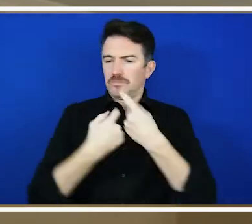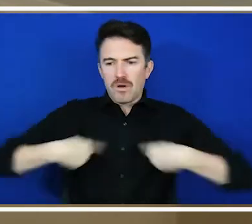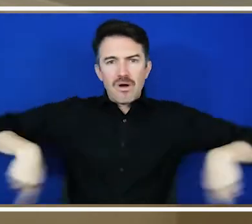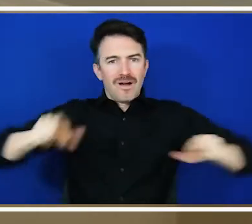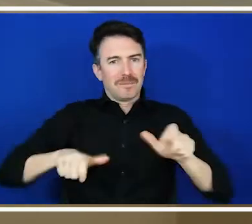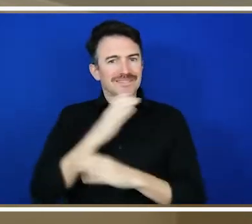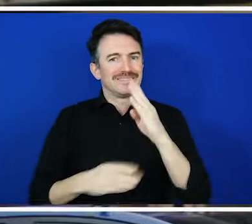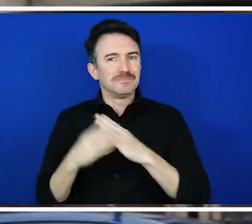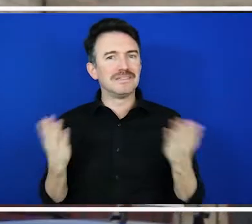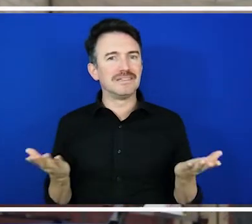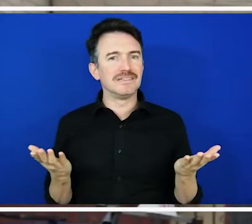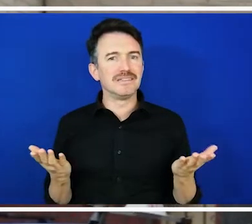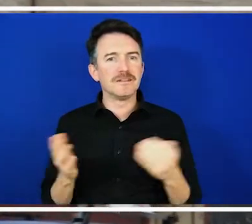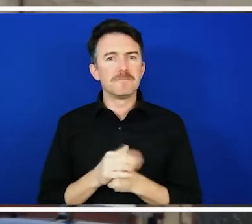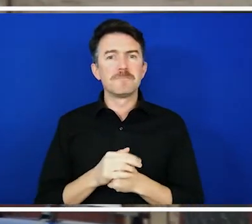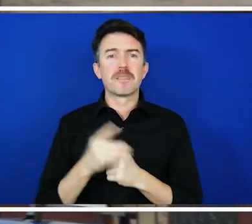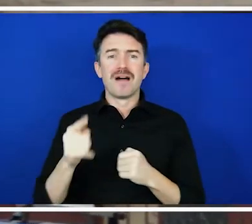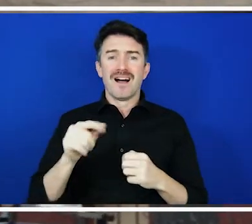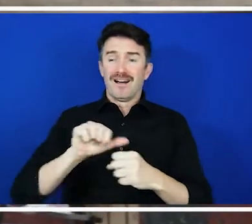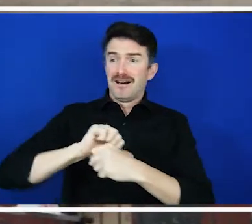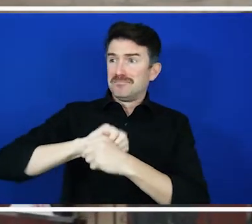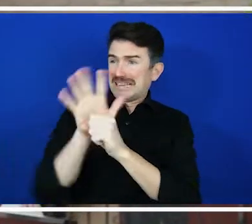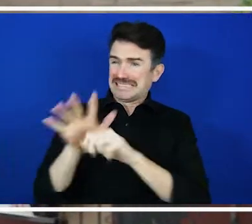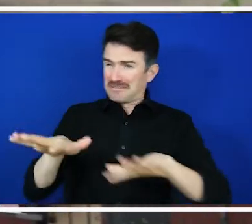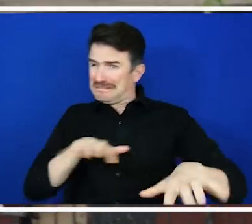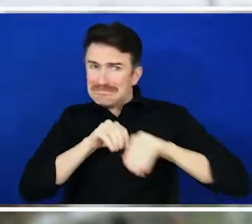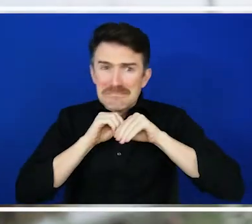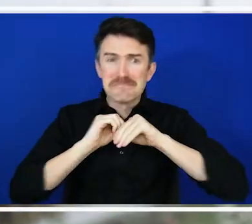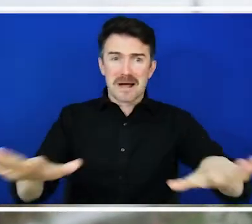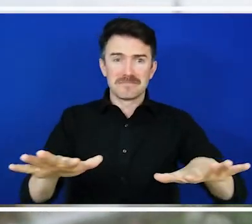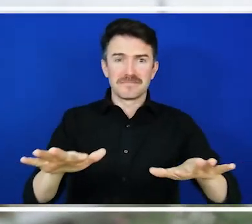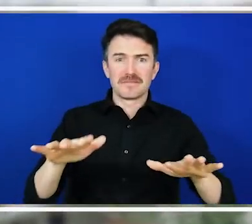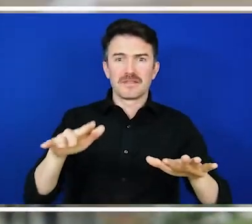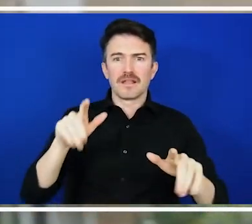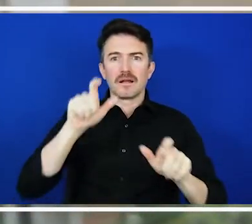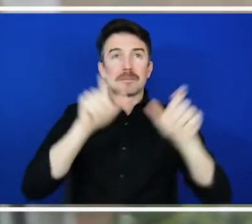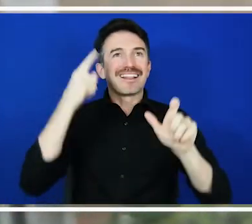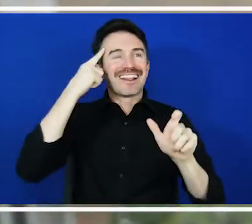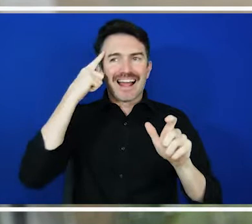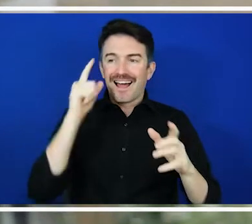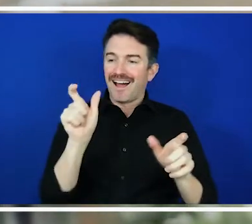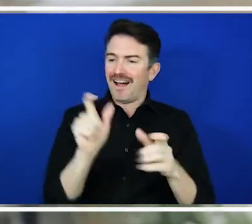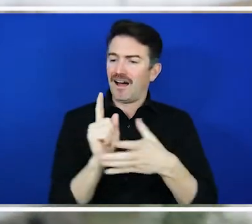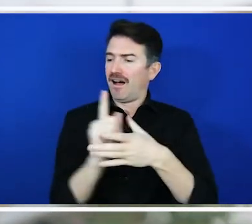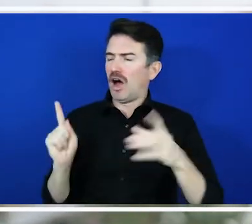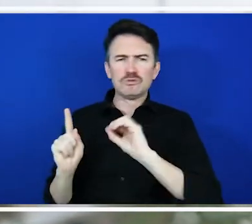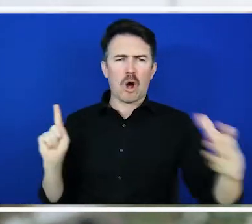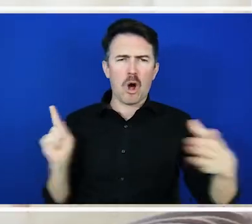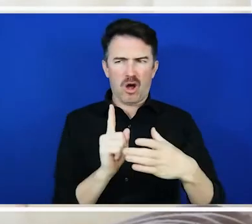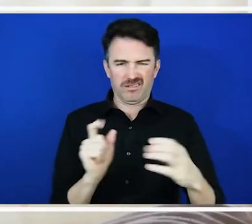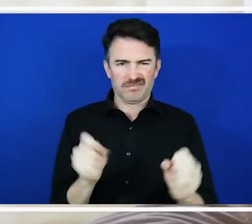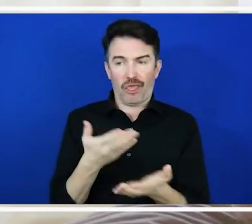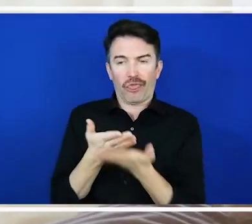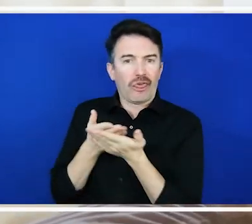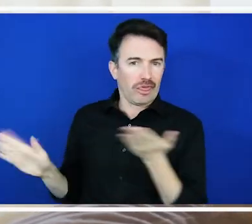is best for us. But in time of crisis, this idea of nothing about us without us